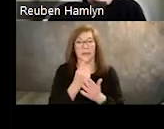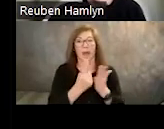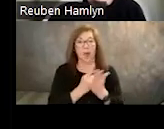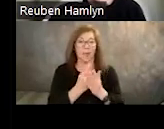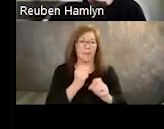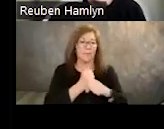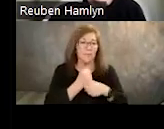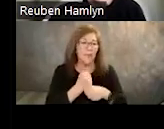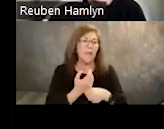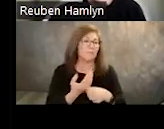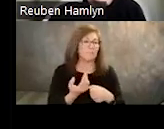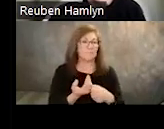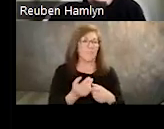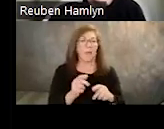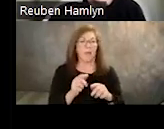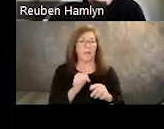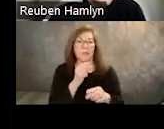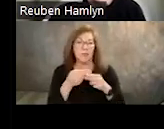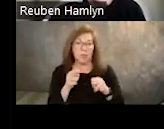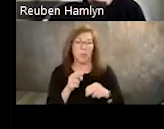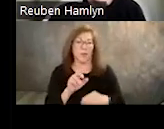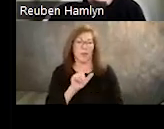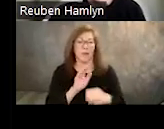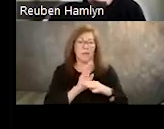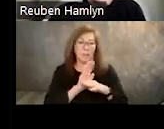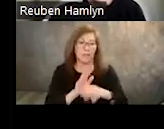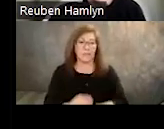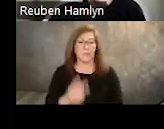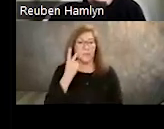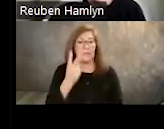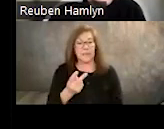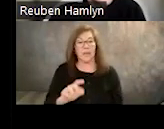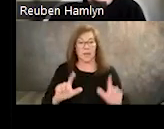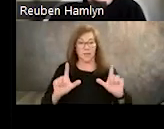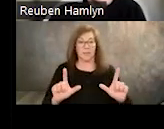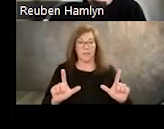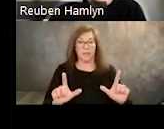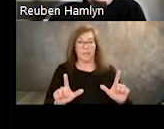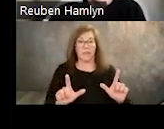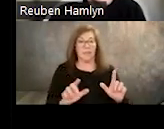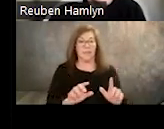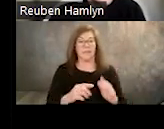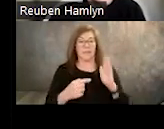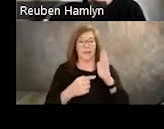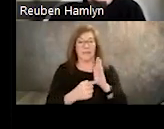not very long clips. So what we are seeing on the screen is the example